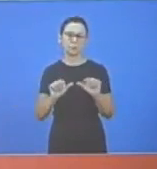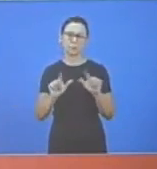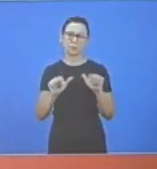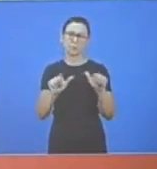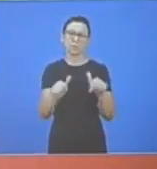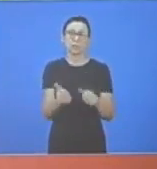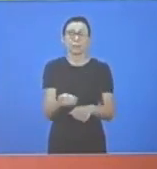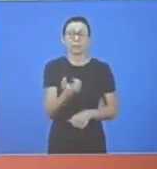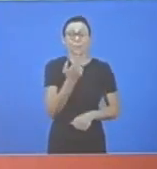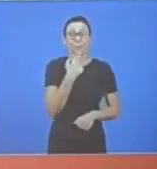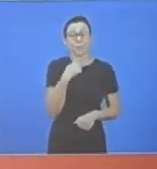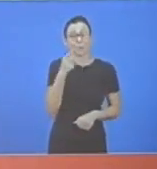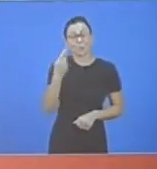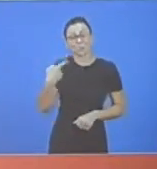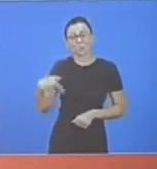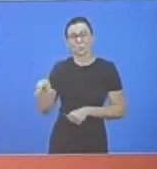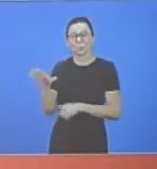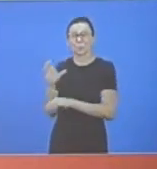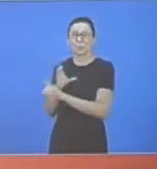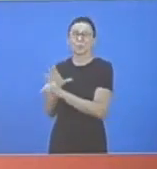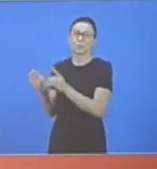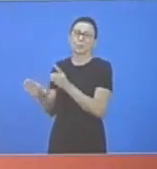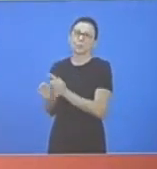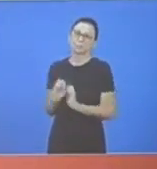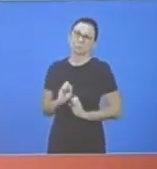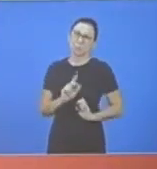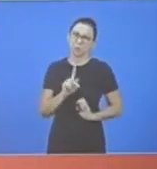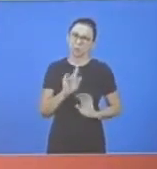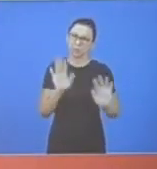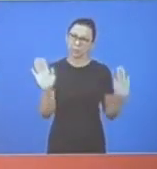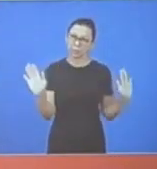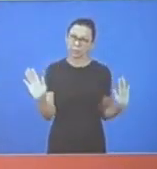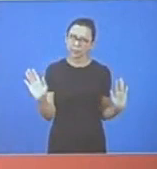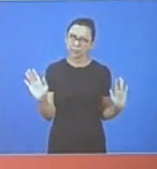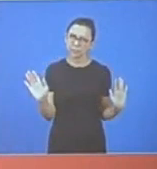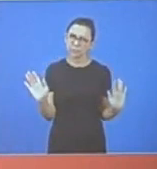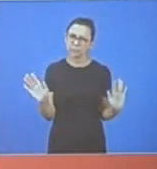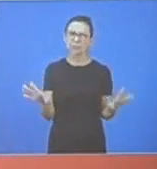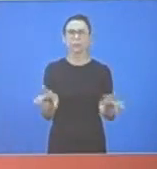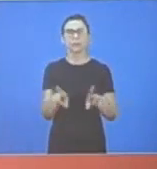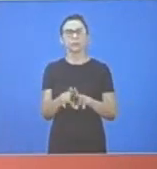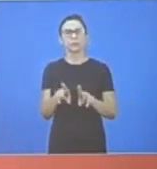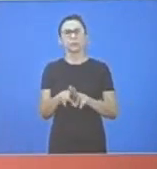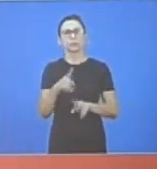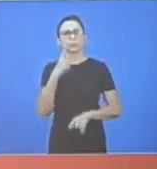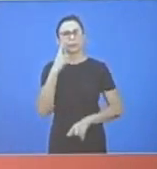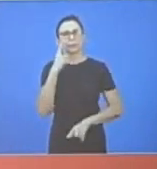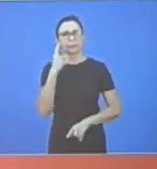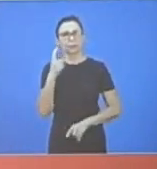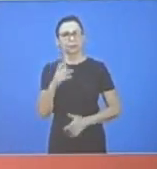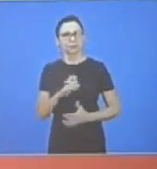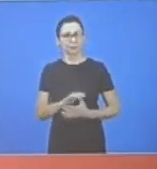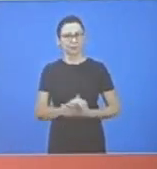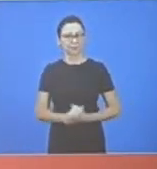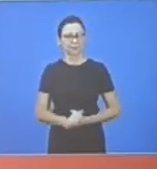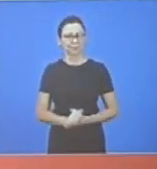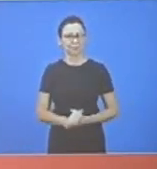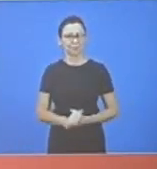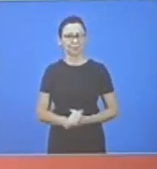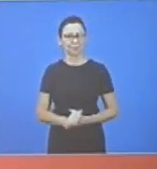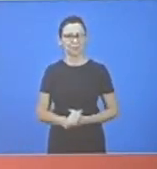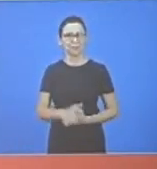hotels, vacationing. That's okay. There's no problem. But there's something interesting.